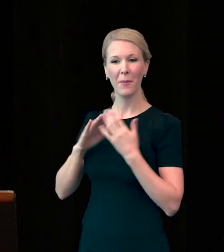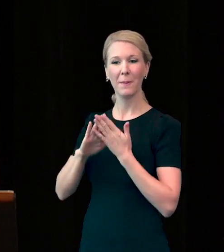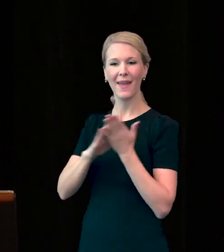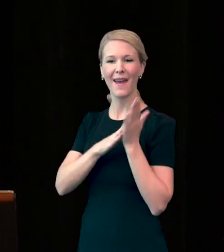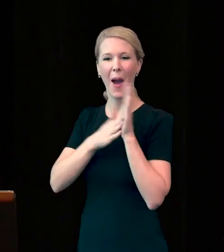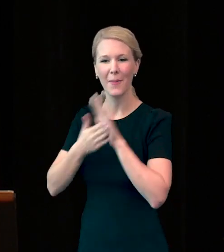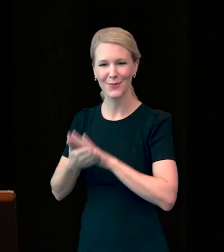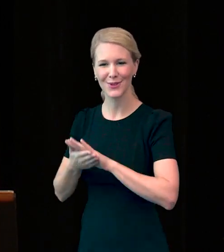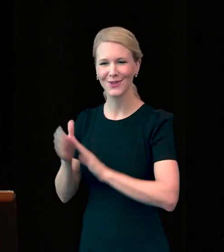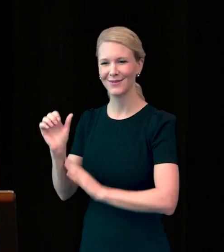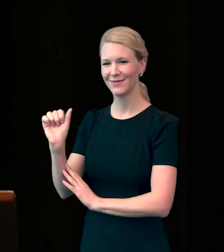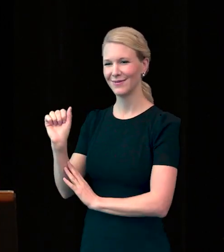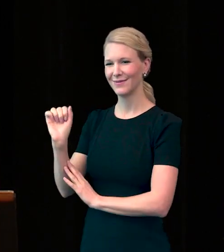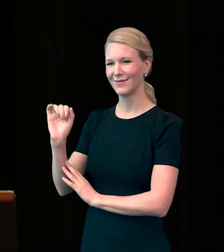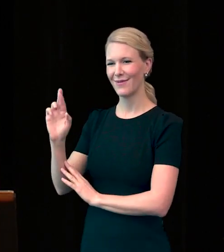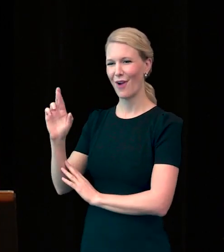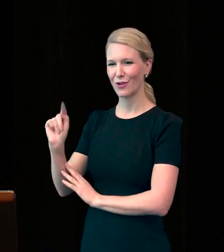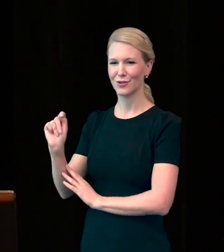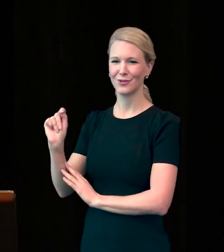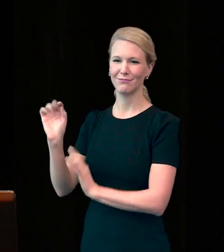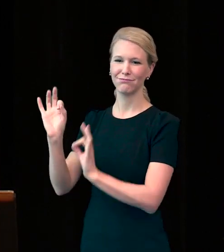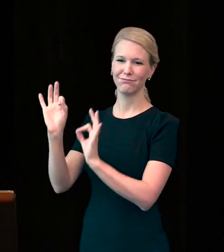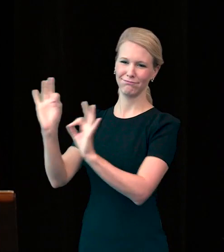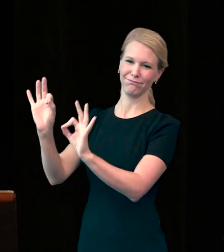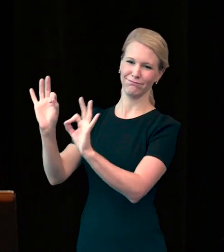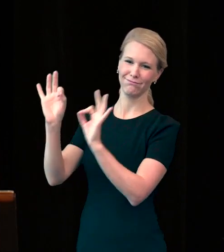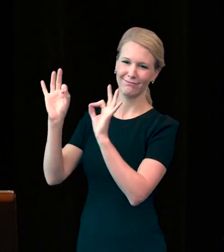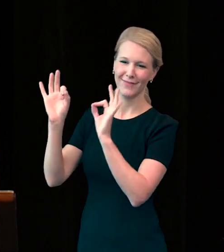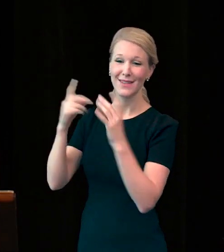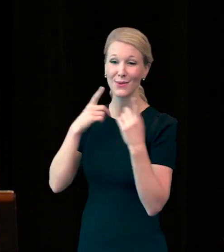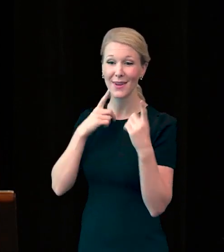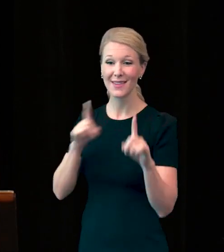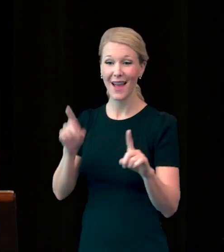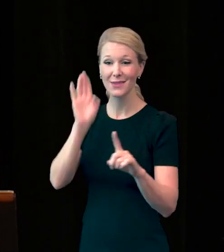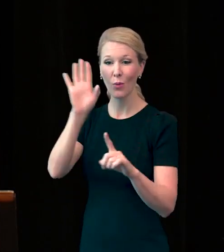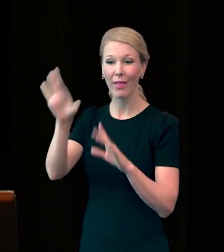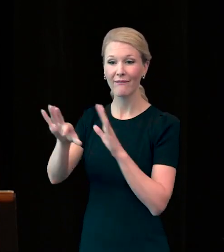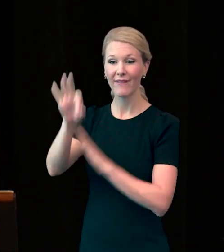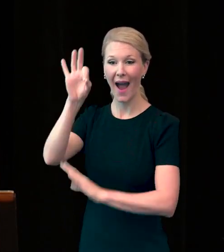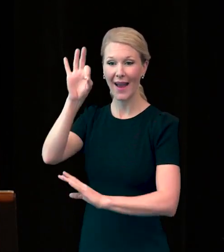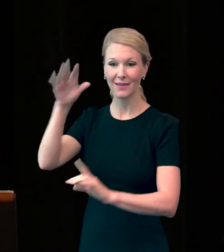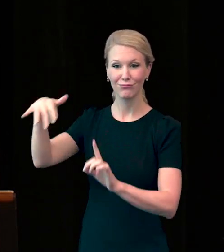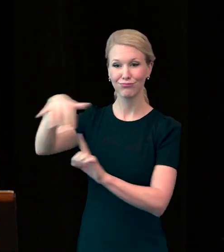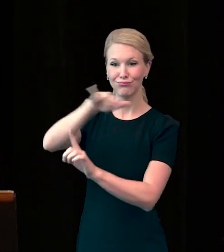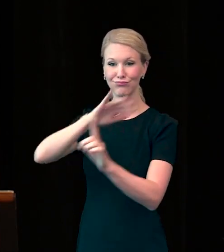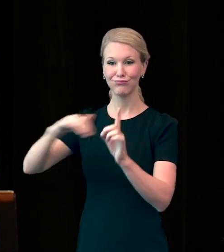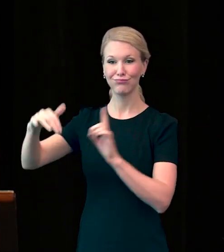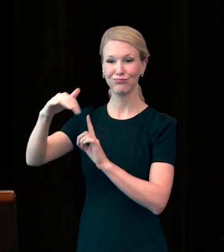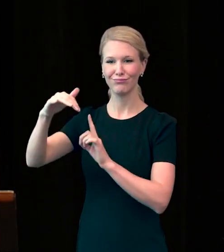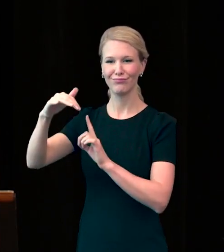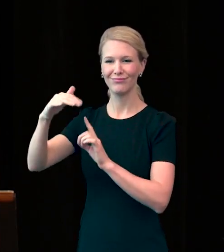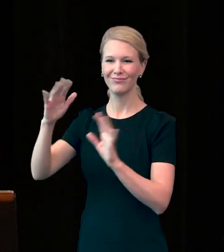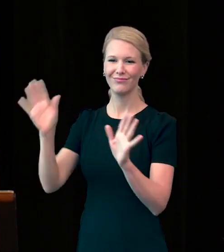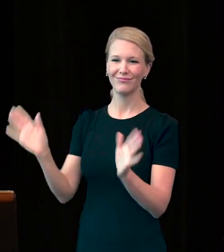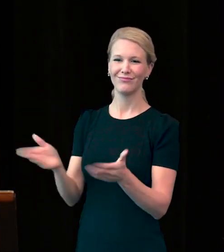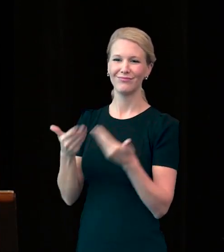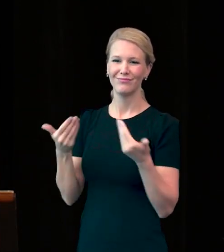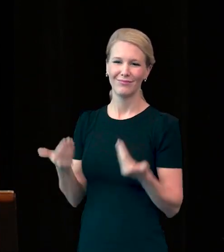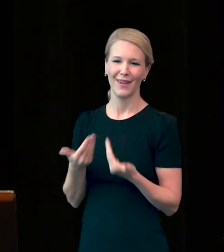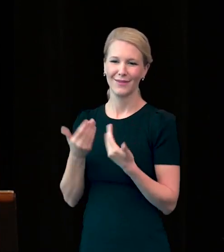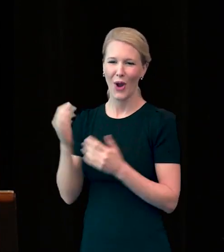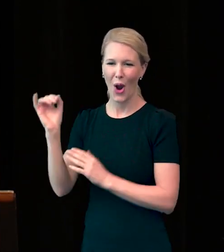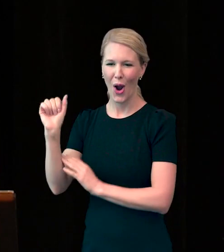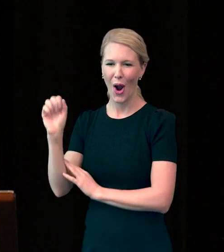art. And when success finds you, indeed, that is where the art